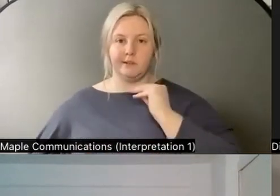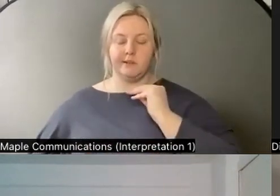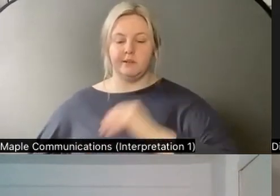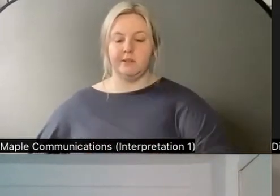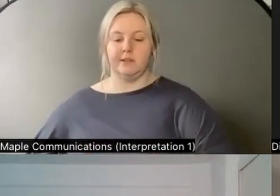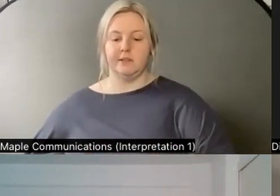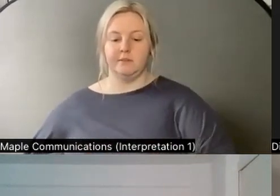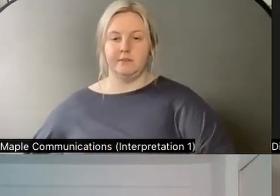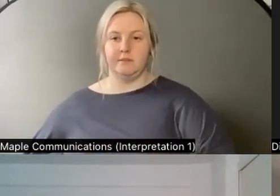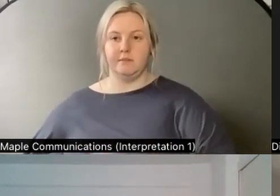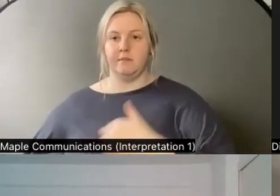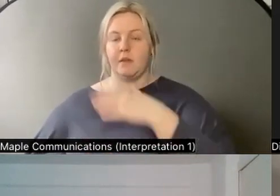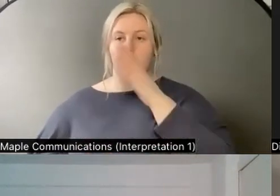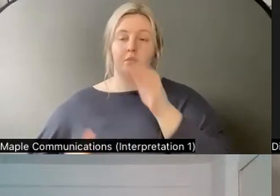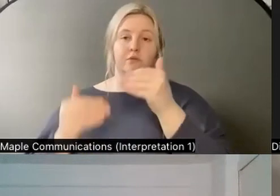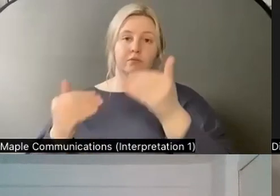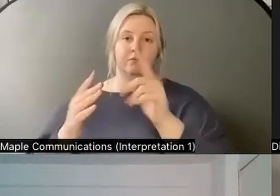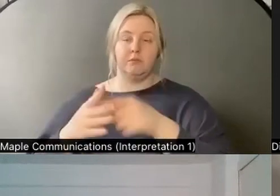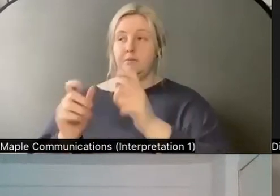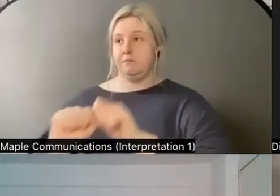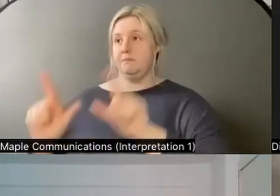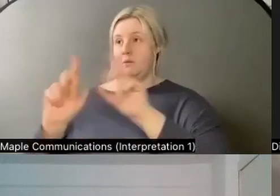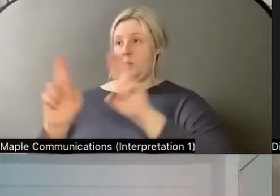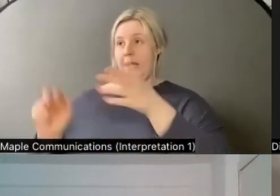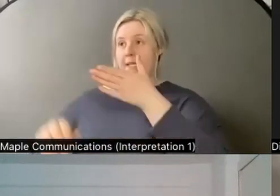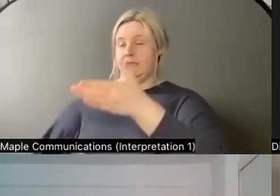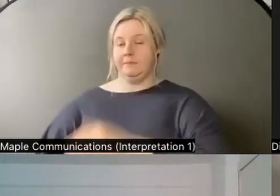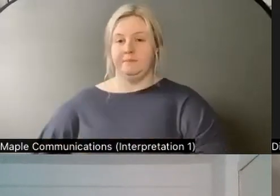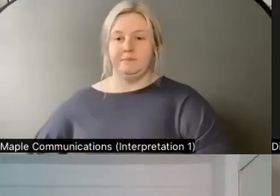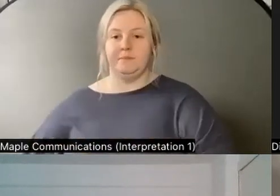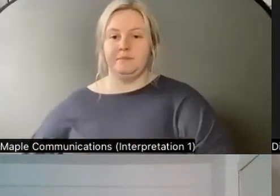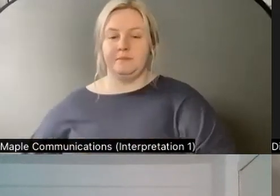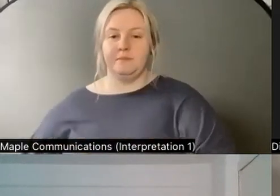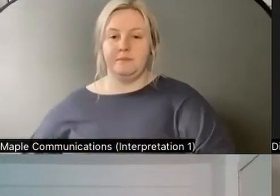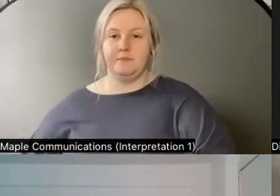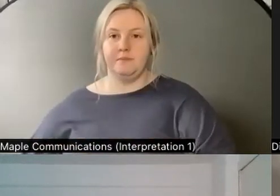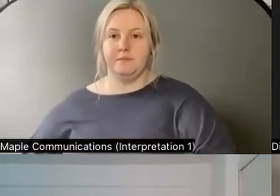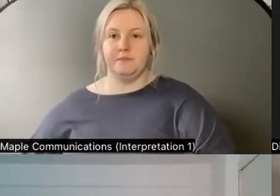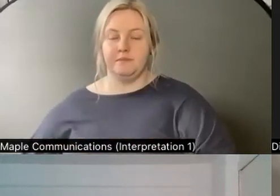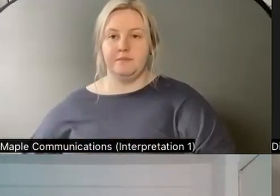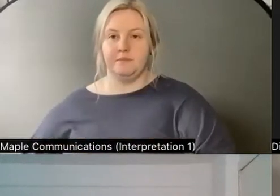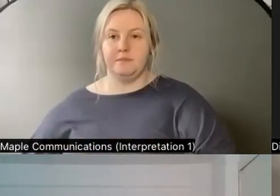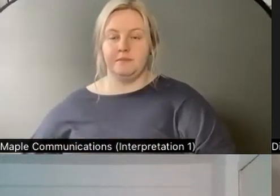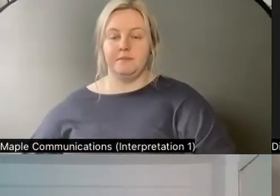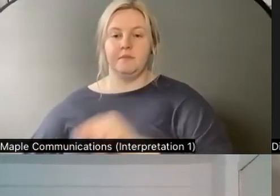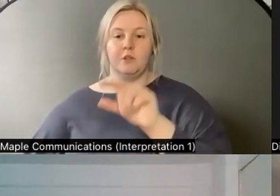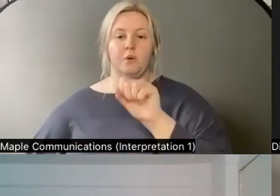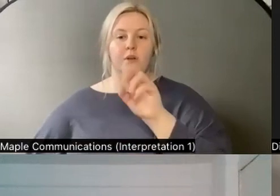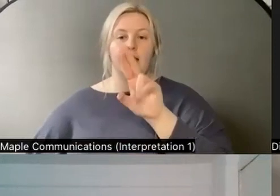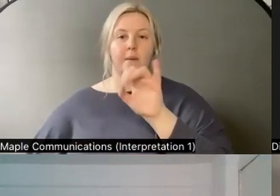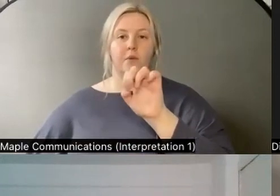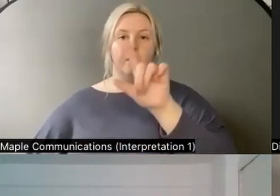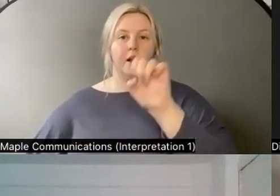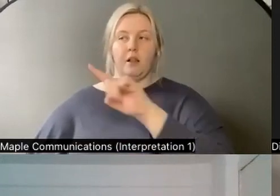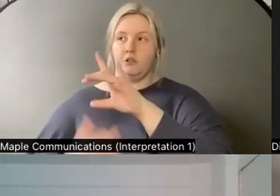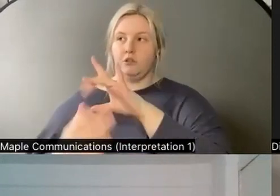Well, I'll just get into it because I have pulled it up now. And yeah, here's what Gabrielle wanted to share